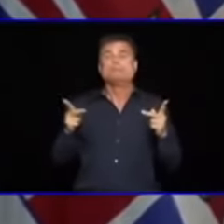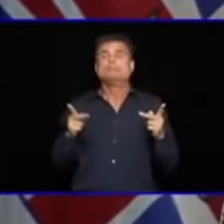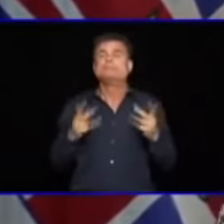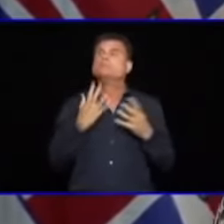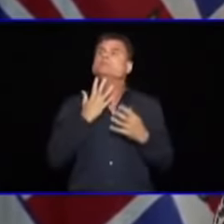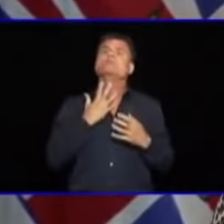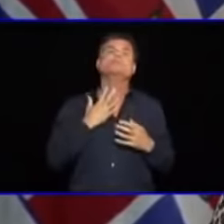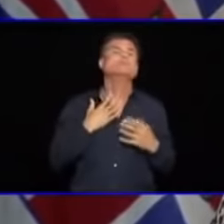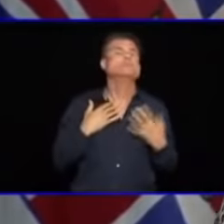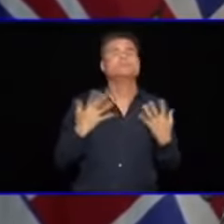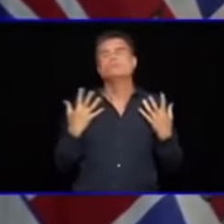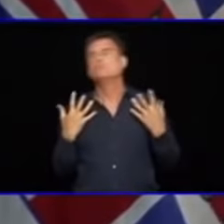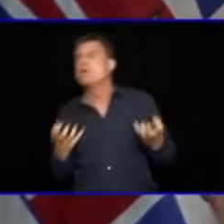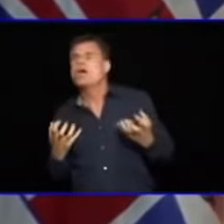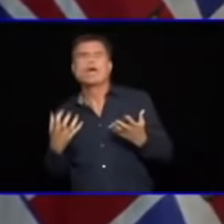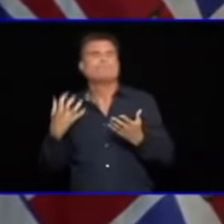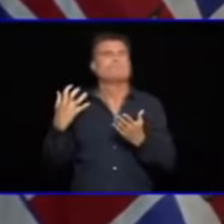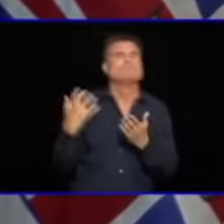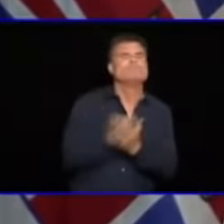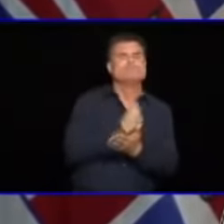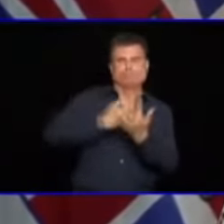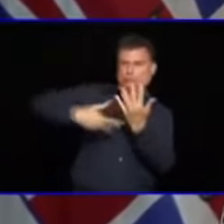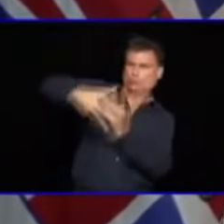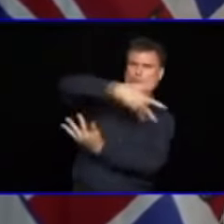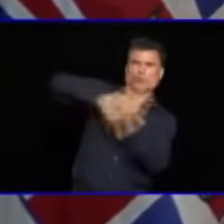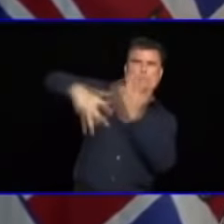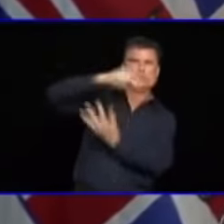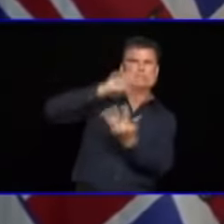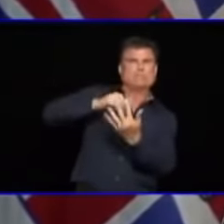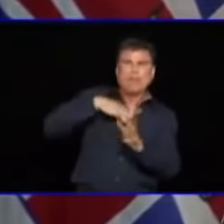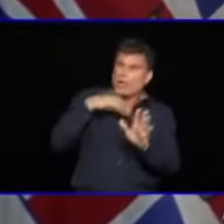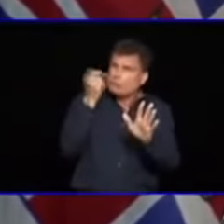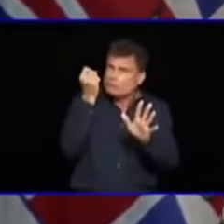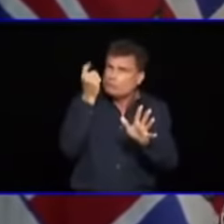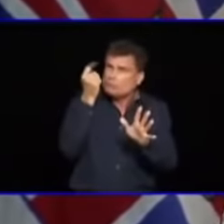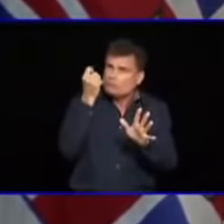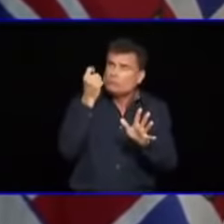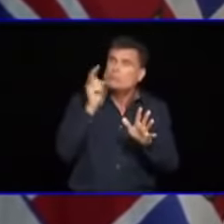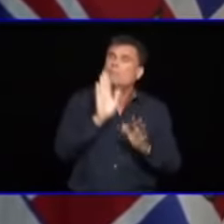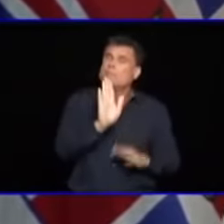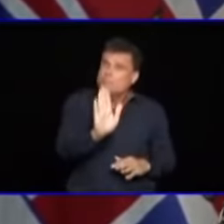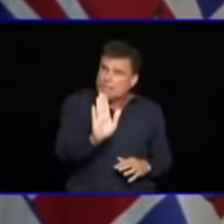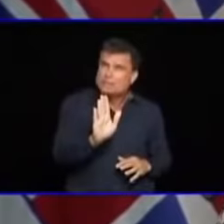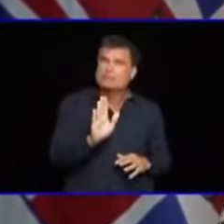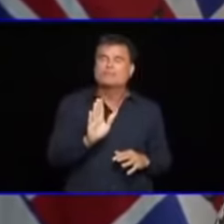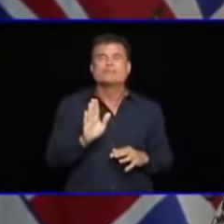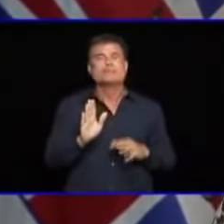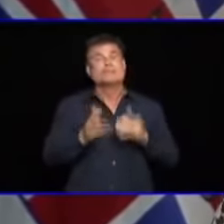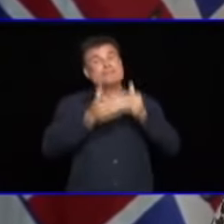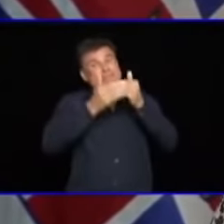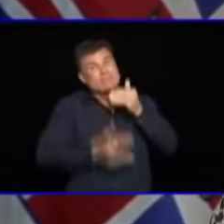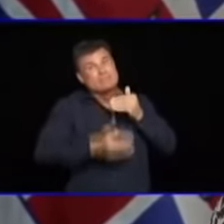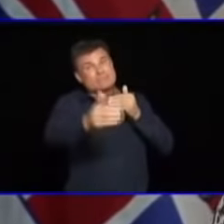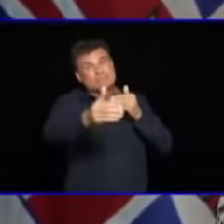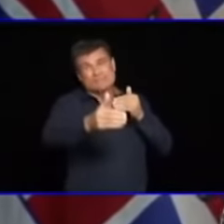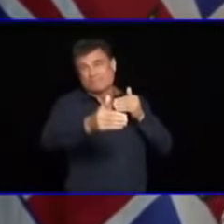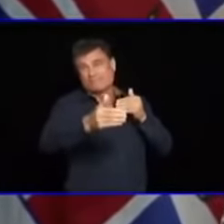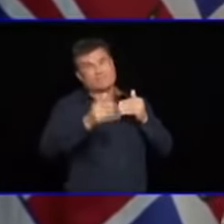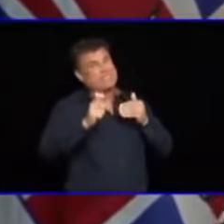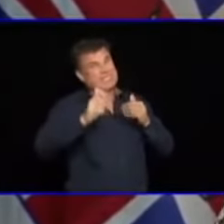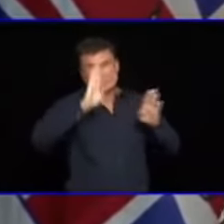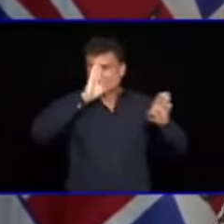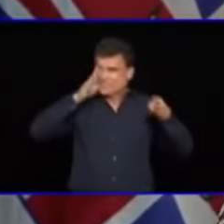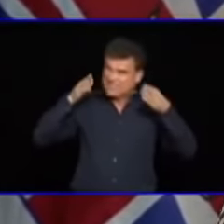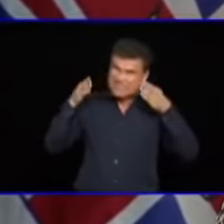That need for social interaction is so much higher. So now we need to change our focus and do it in a safe way. And we've